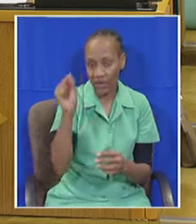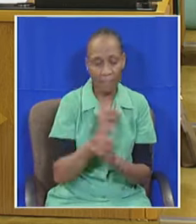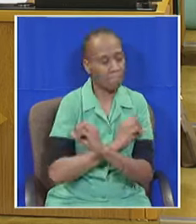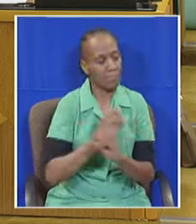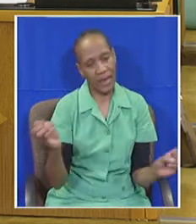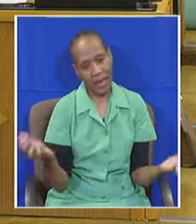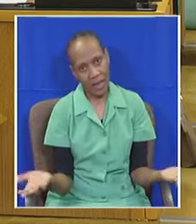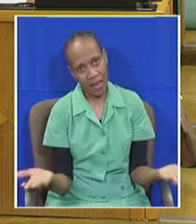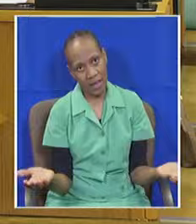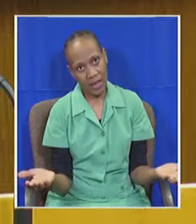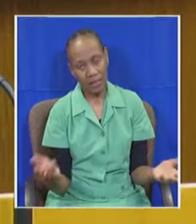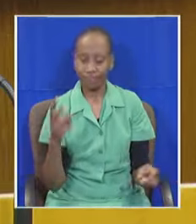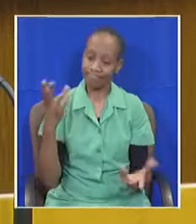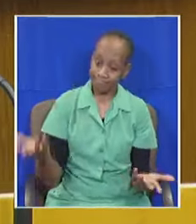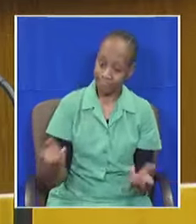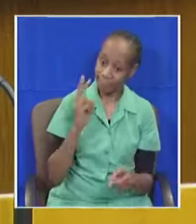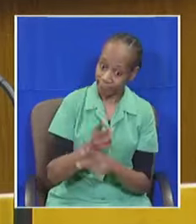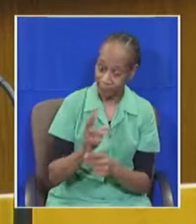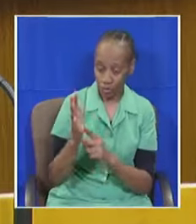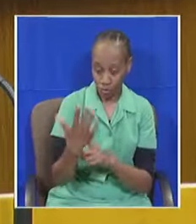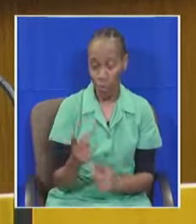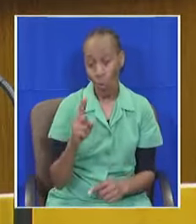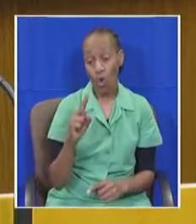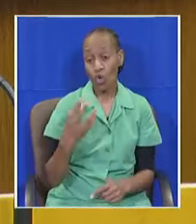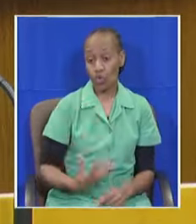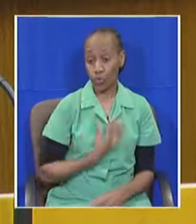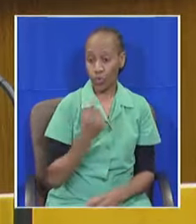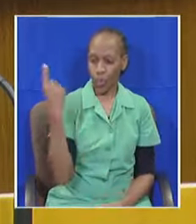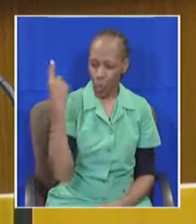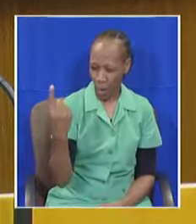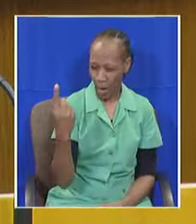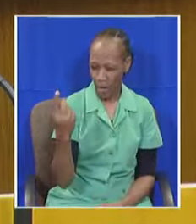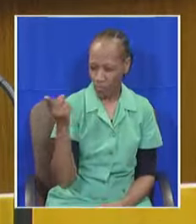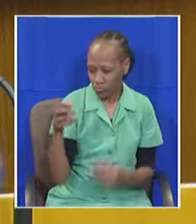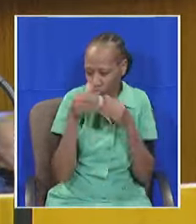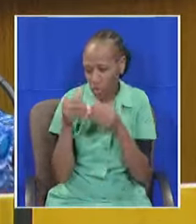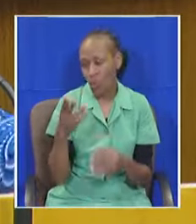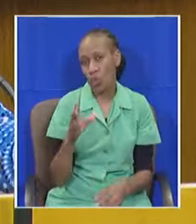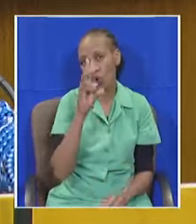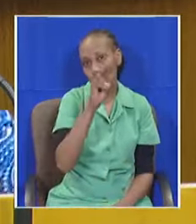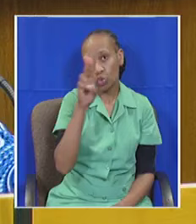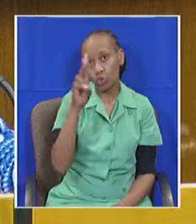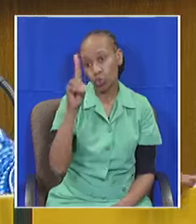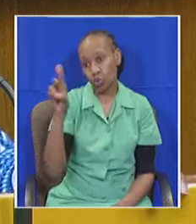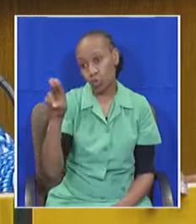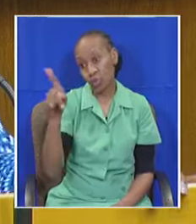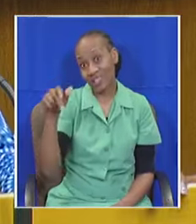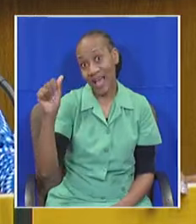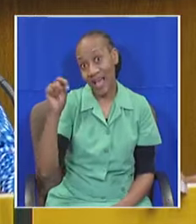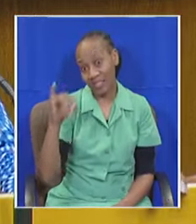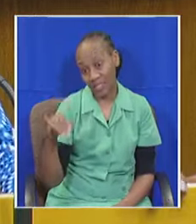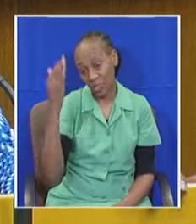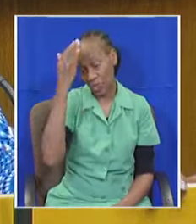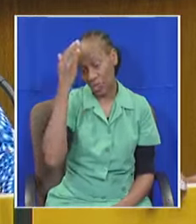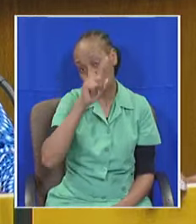Now, you have also shown that the only young person, by the way, that you care about is Duduzani Mzuma. And how can you begin